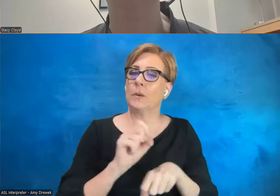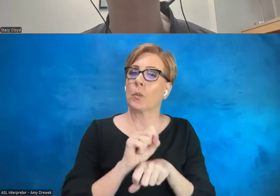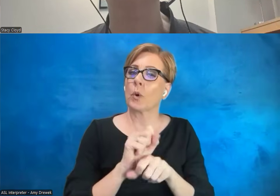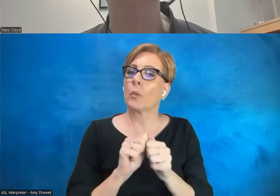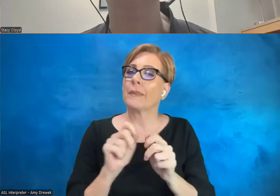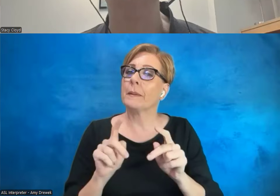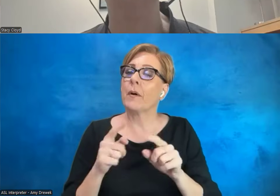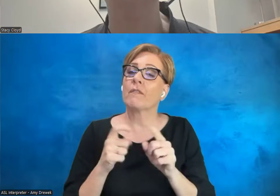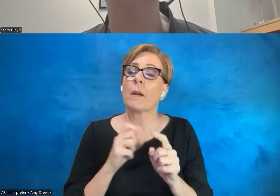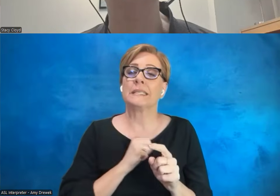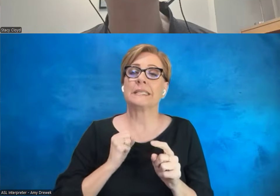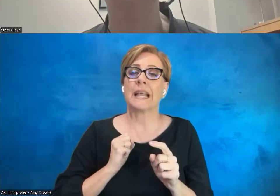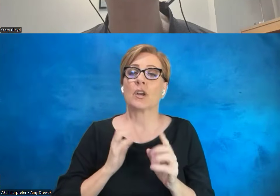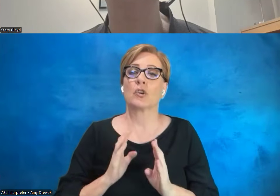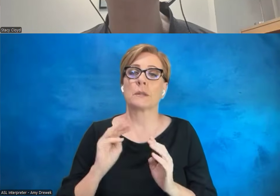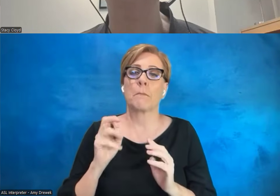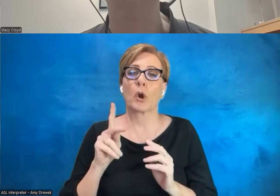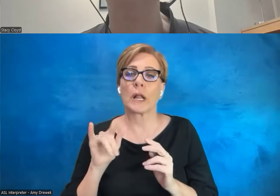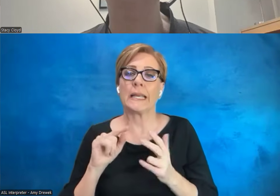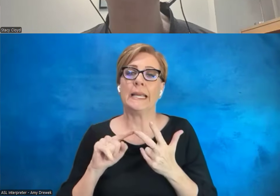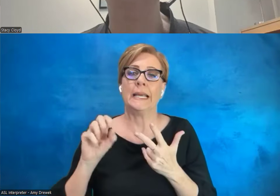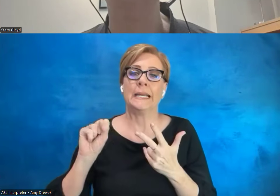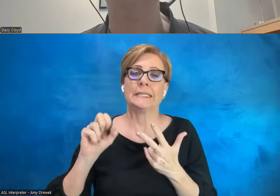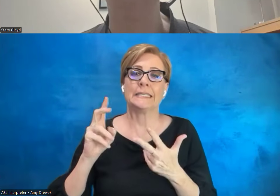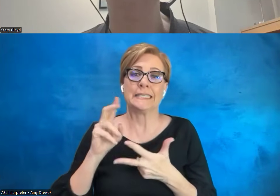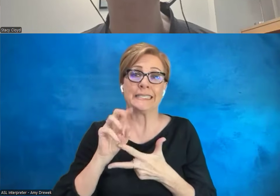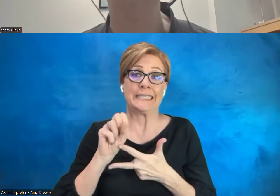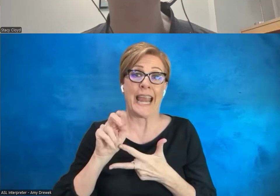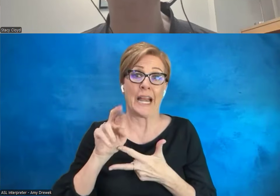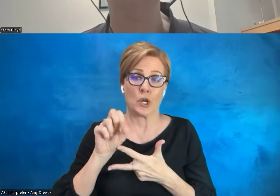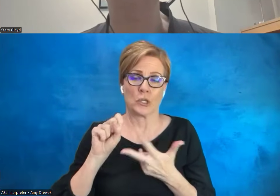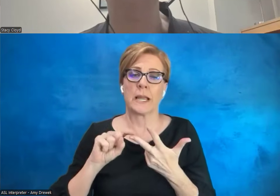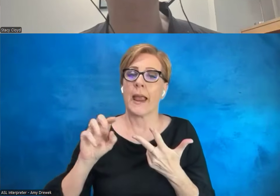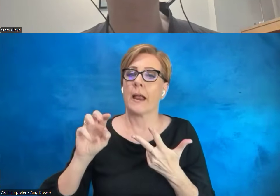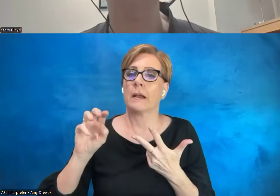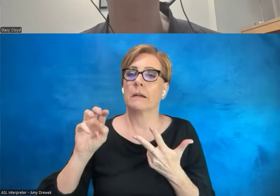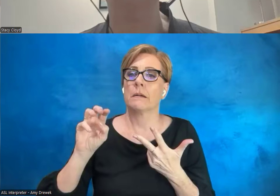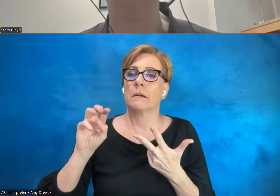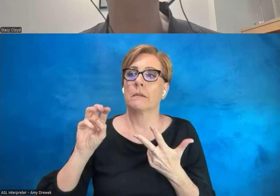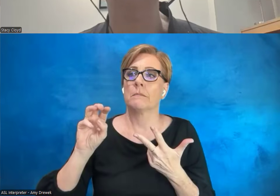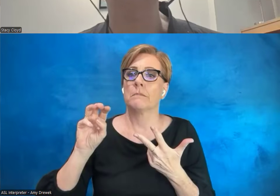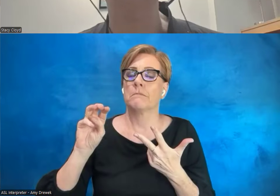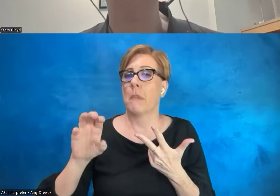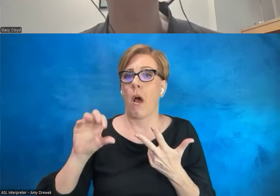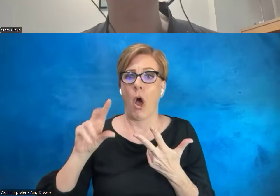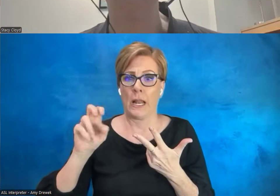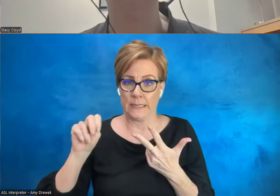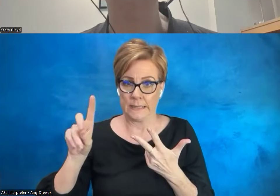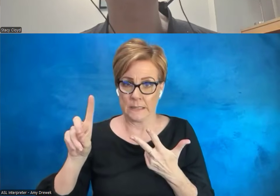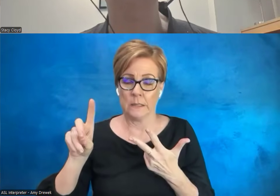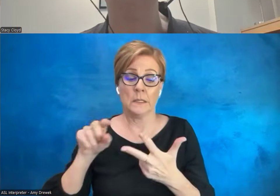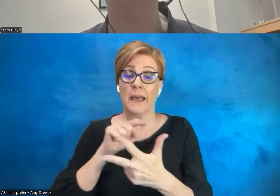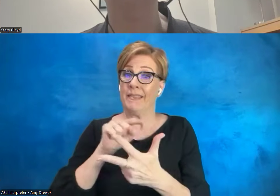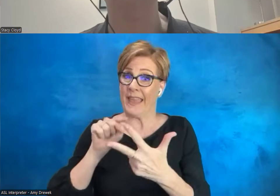of Senators Merkley, Sanders, and Van Hollen, who do Social Security casework, just to make sure that I wasn't speaking out of turn